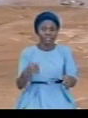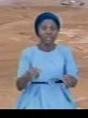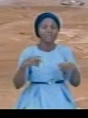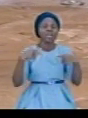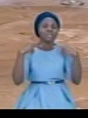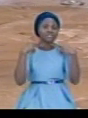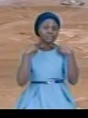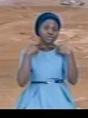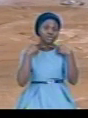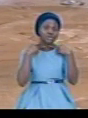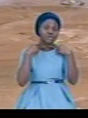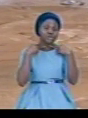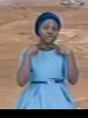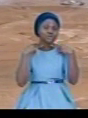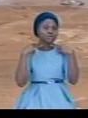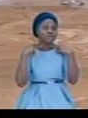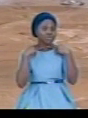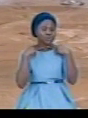The